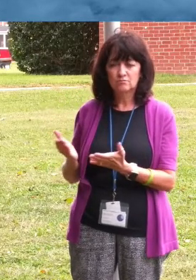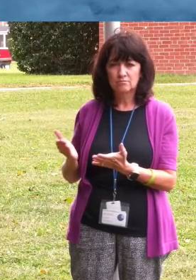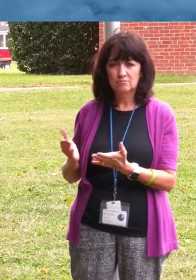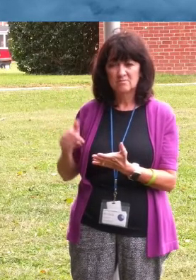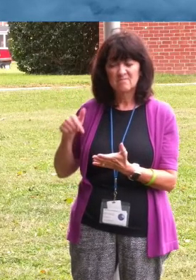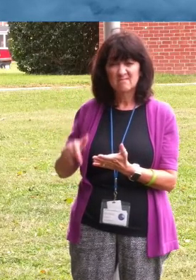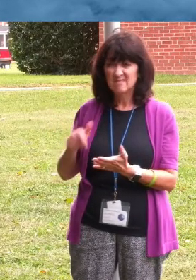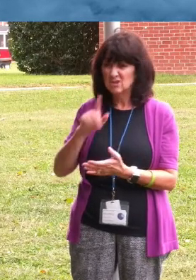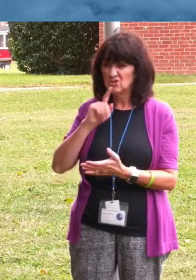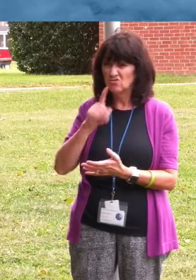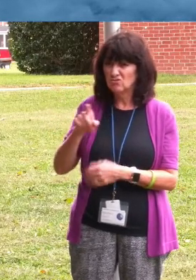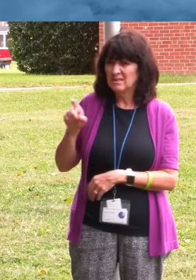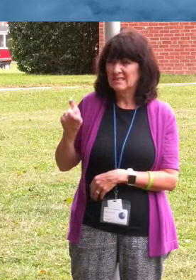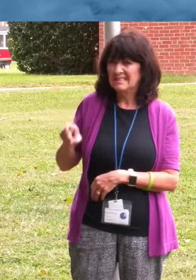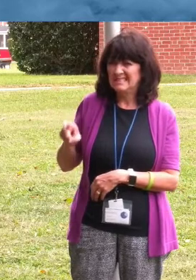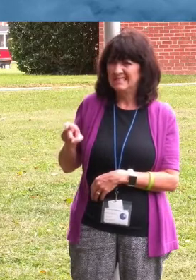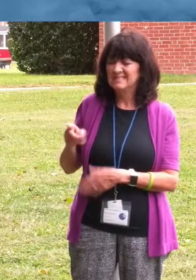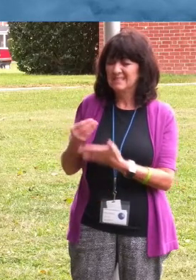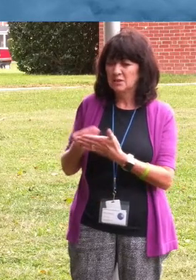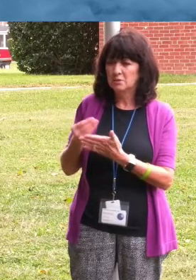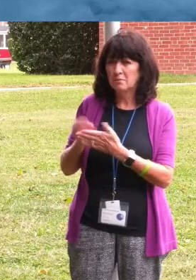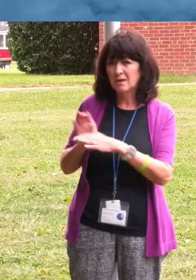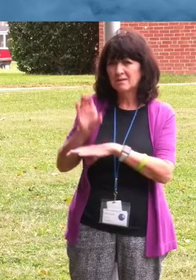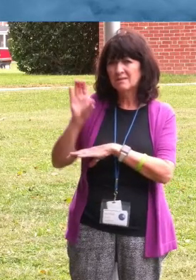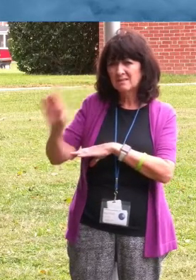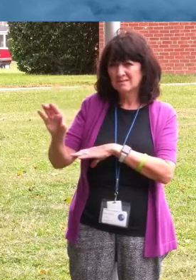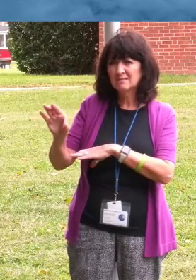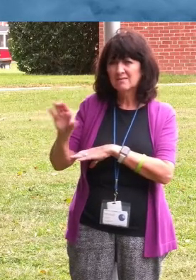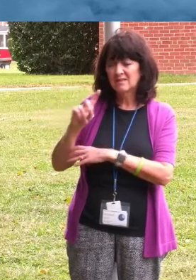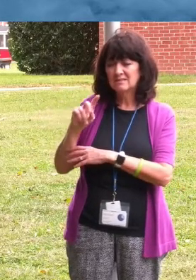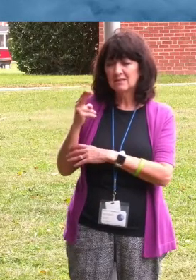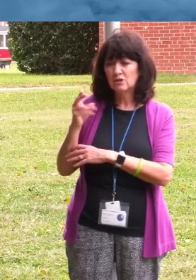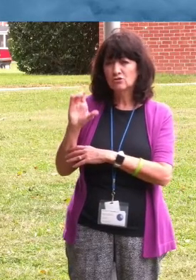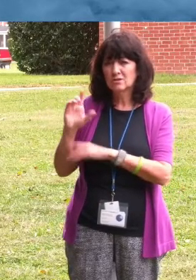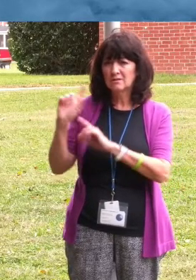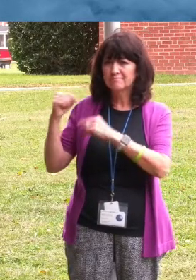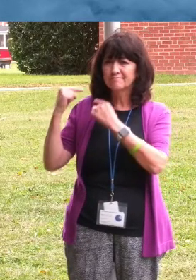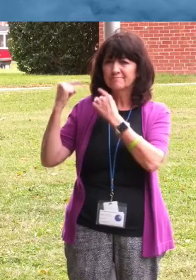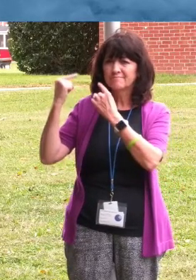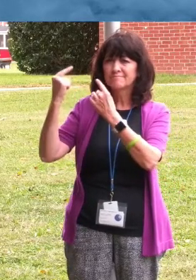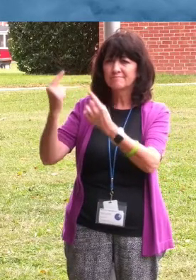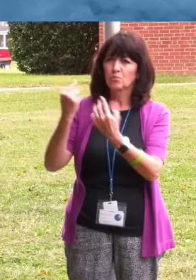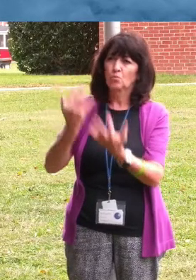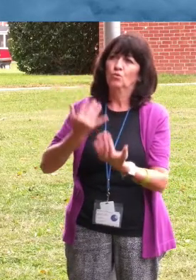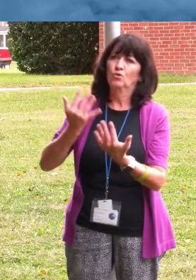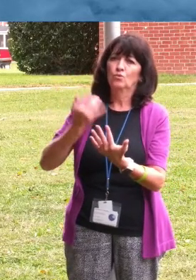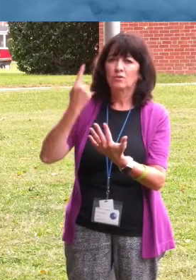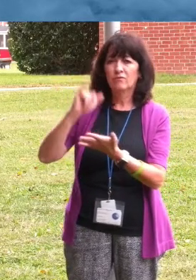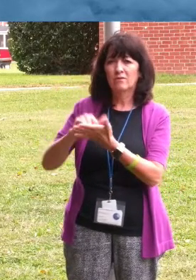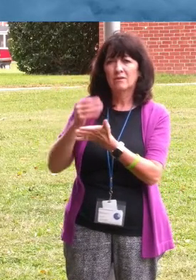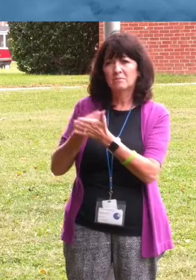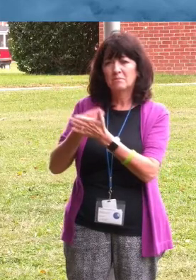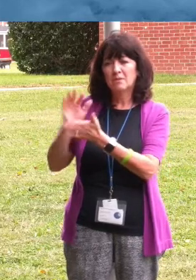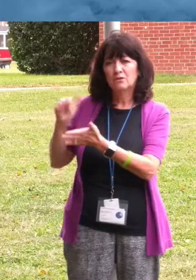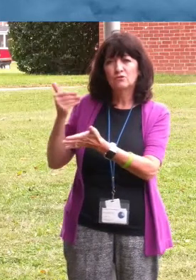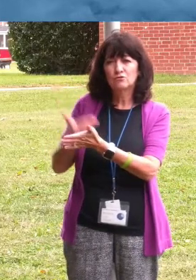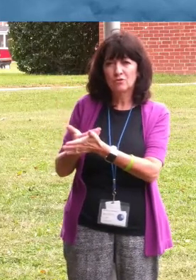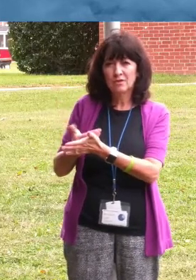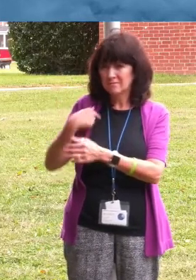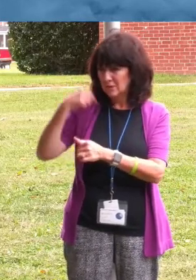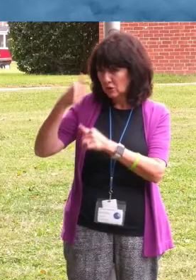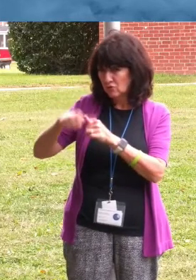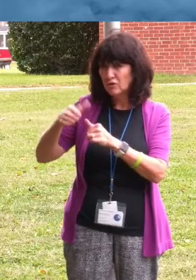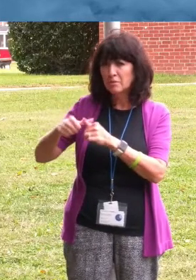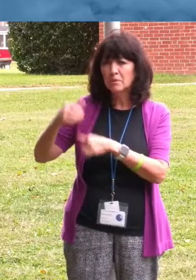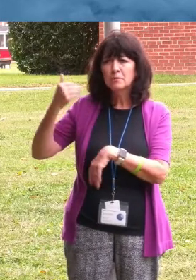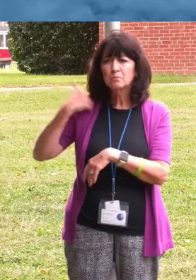recurring need to invest at DHCI. In the past administrations, we had talk of closing the laundry and moving